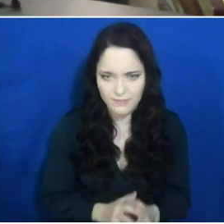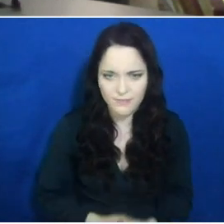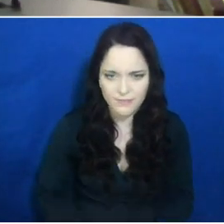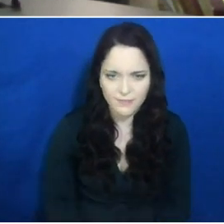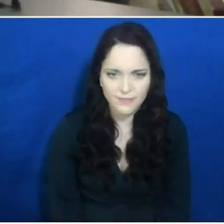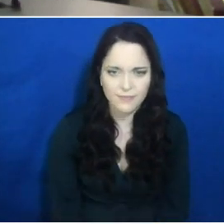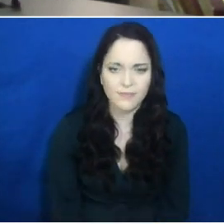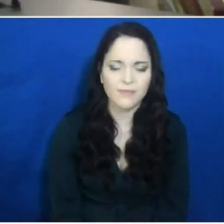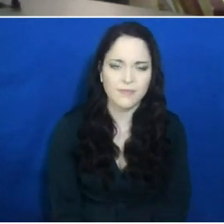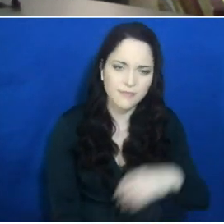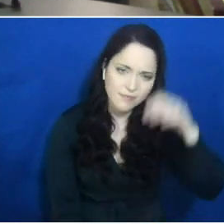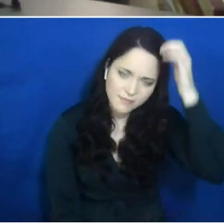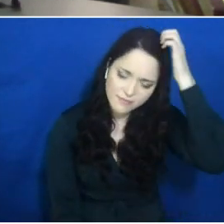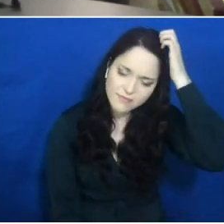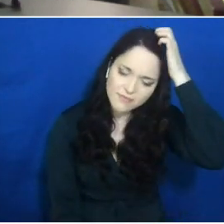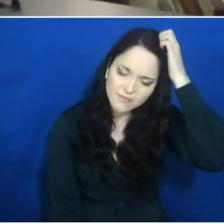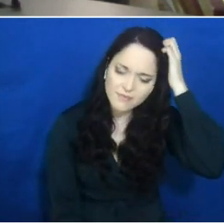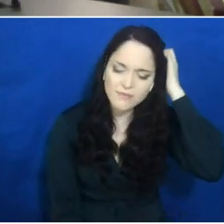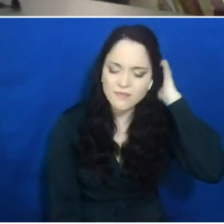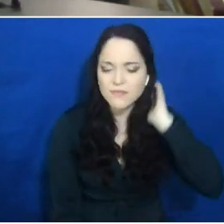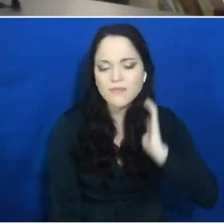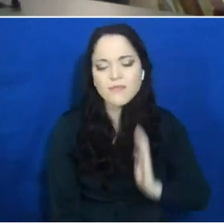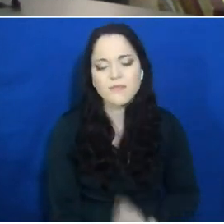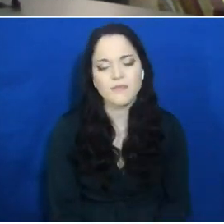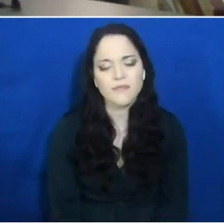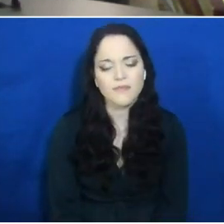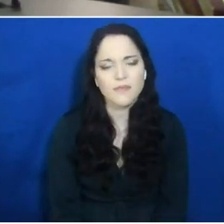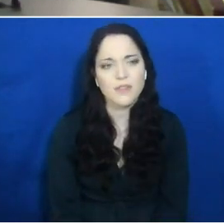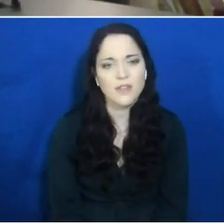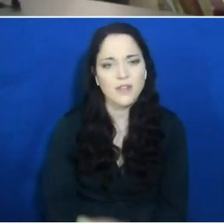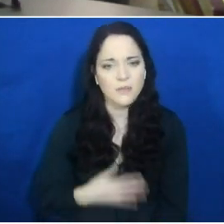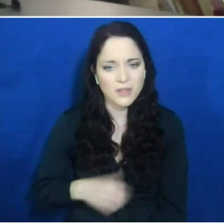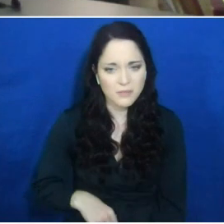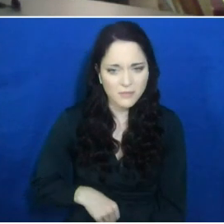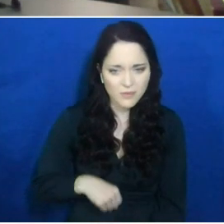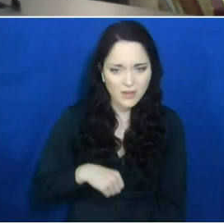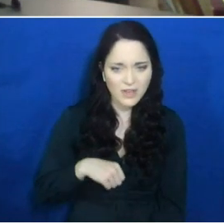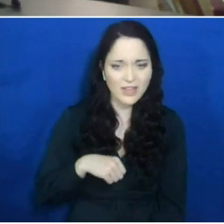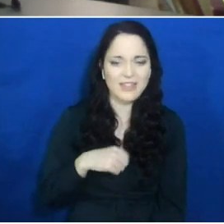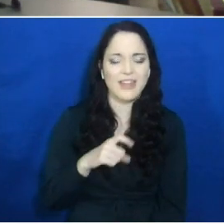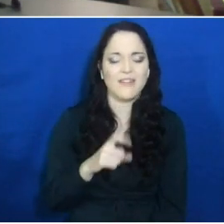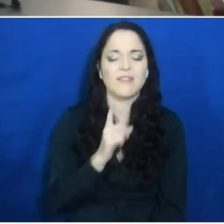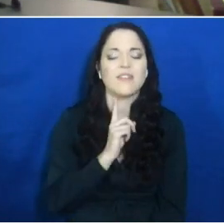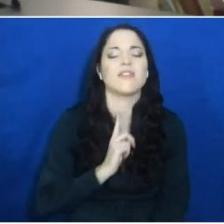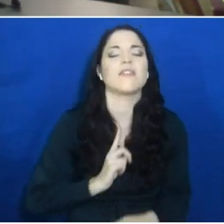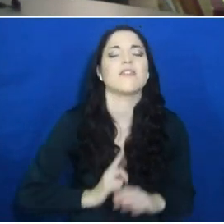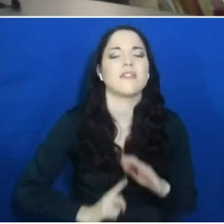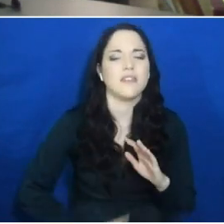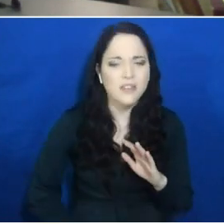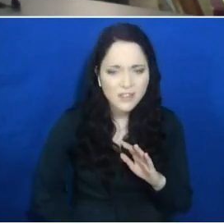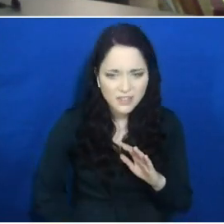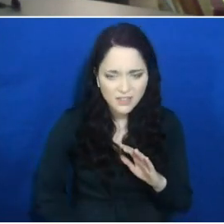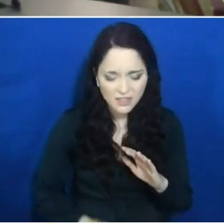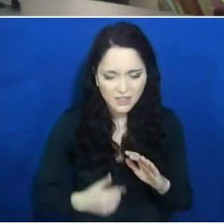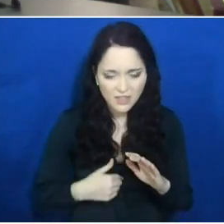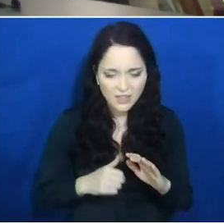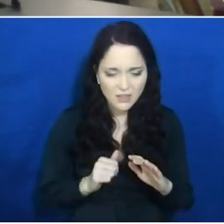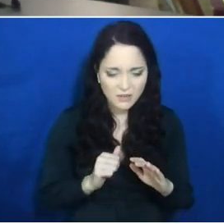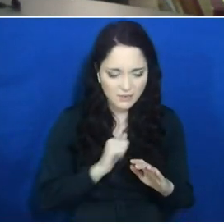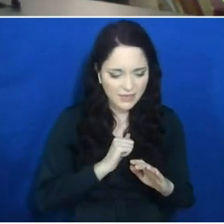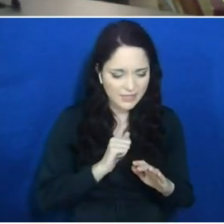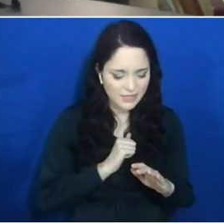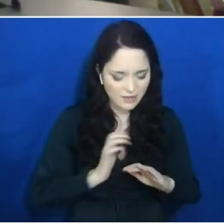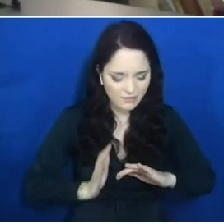It flies in the face of all your pride. It moves away the mad inside. It always angers own